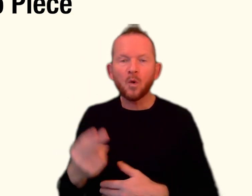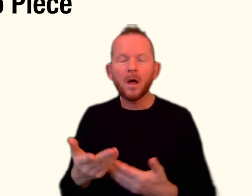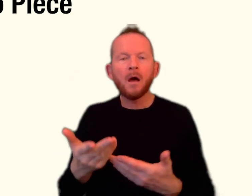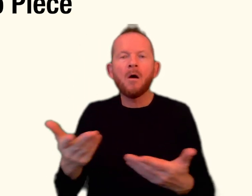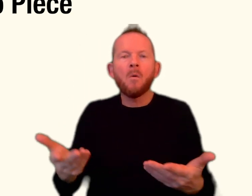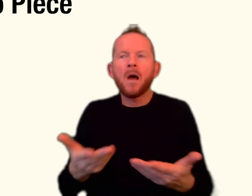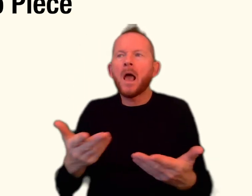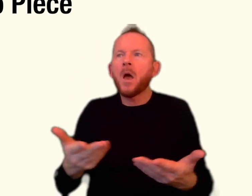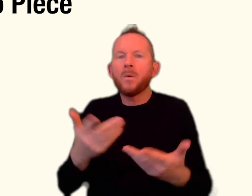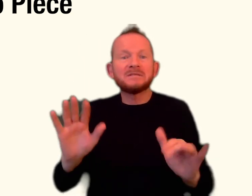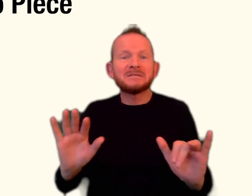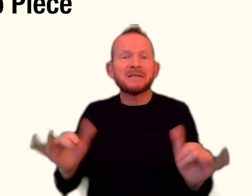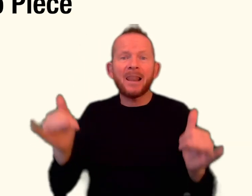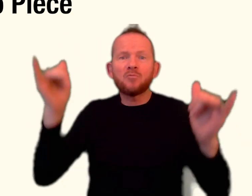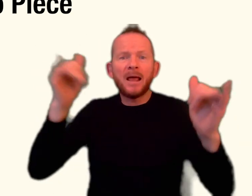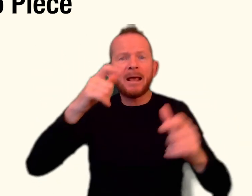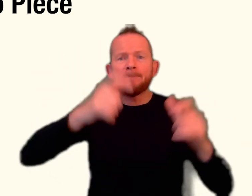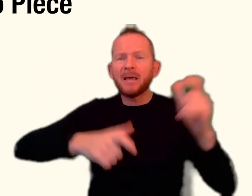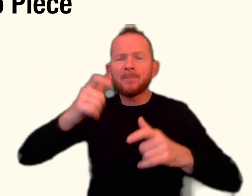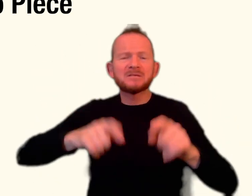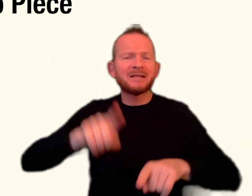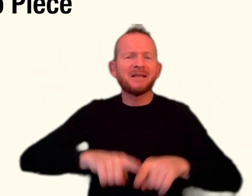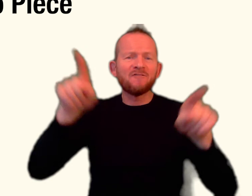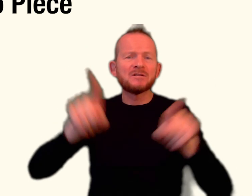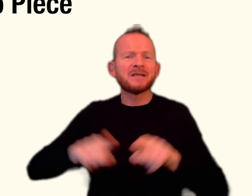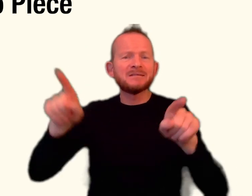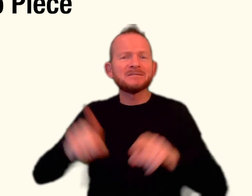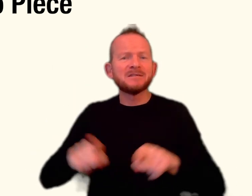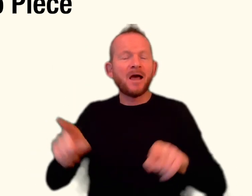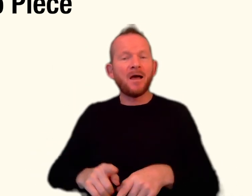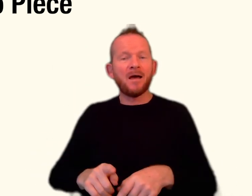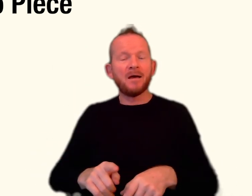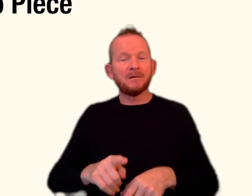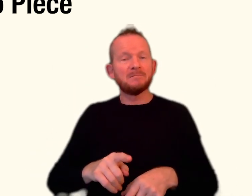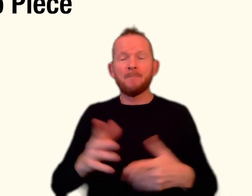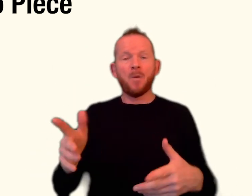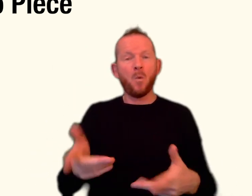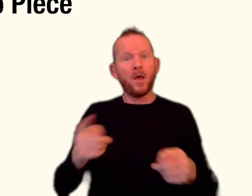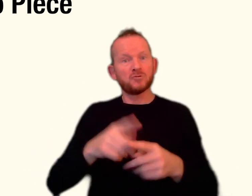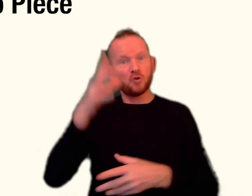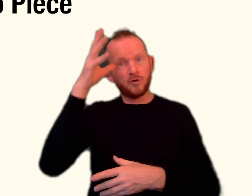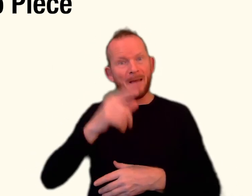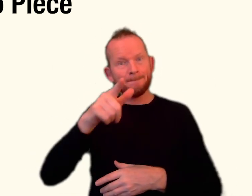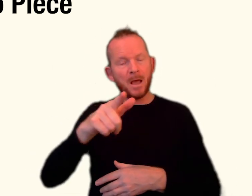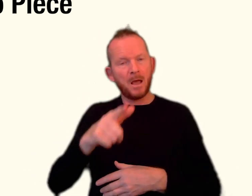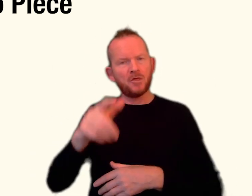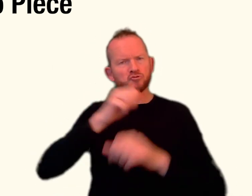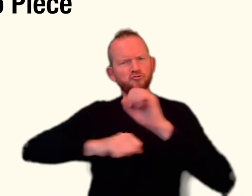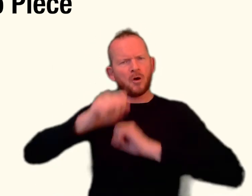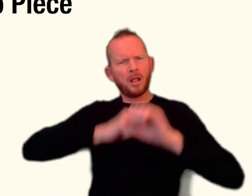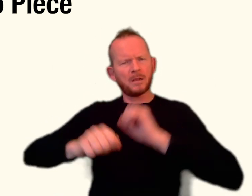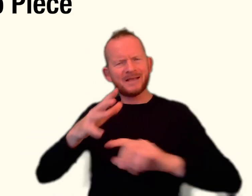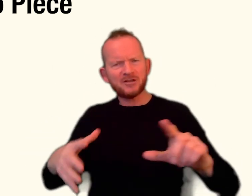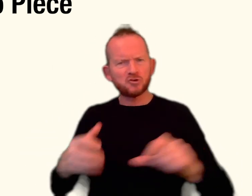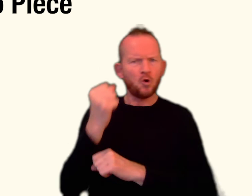we celebrate people's differences, but we also remember the struggles that it took